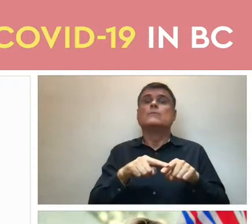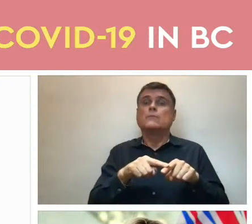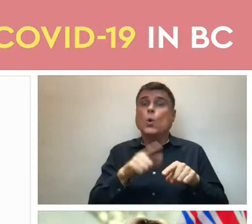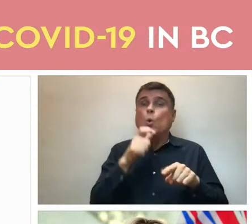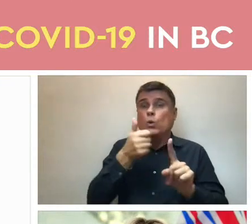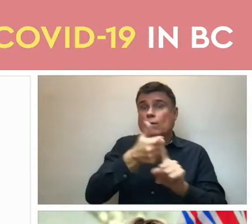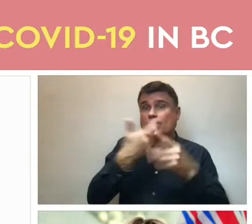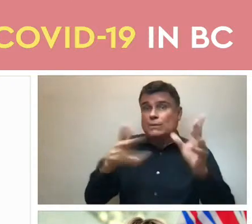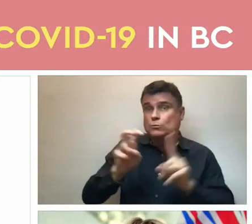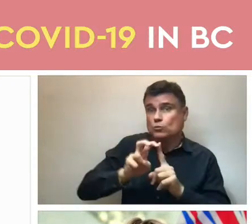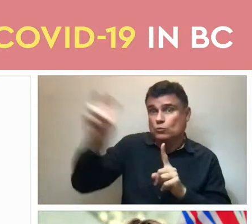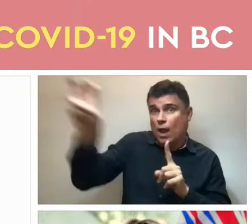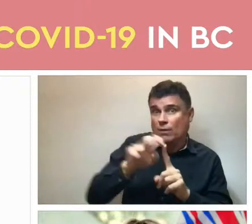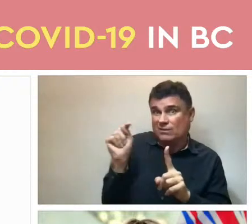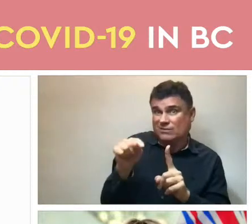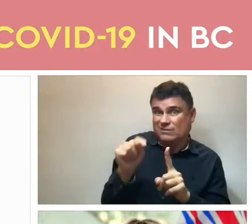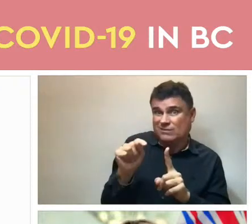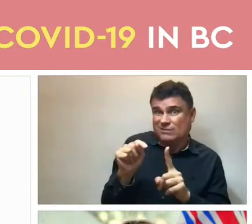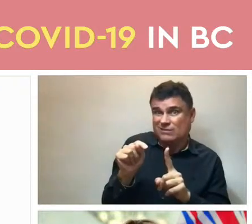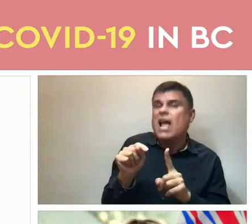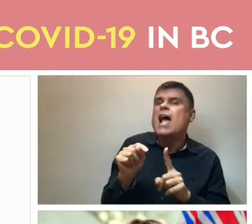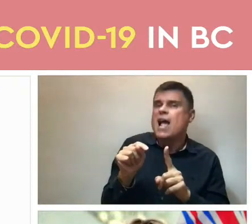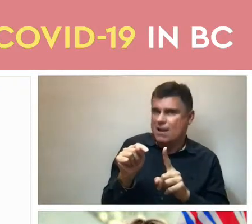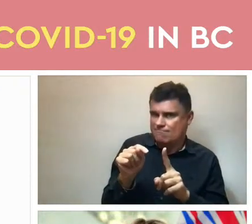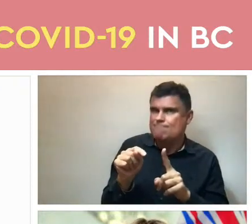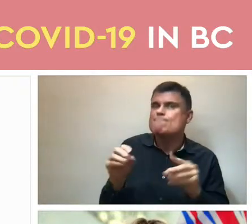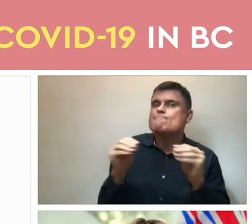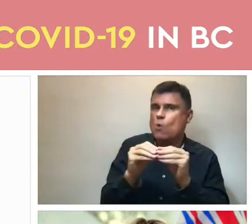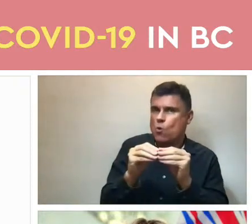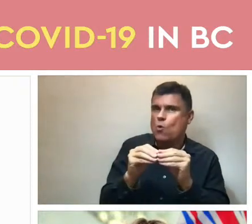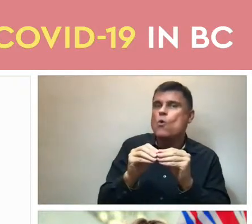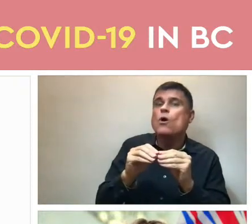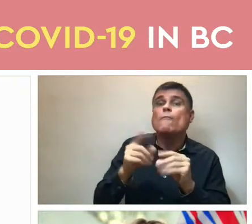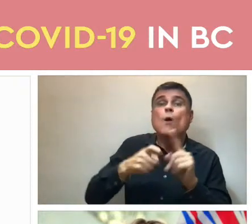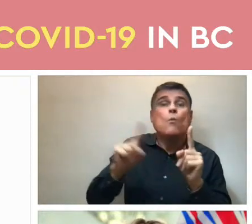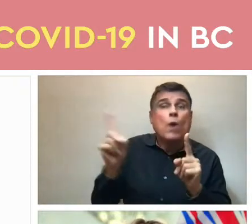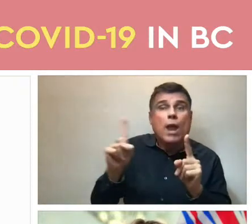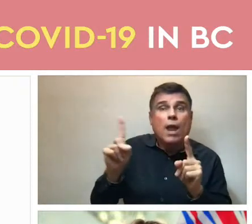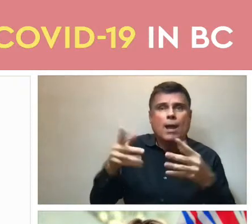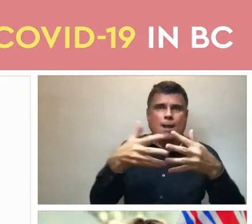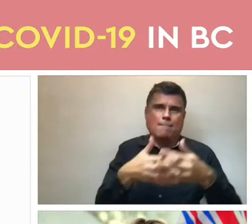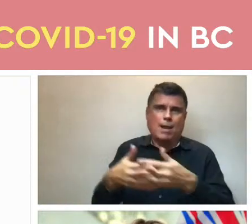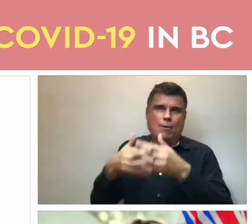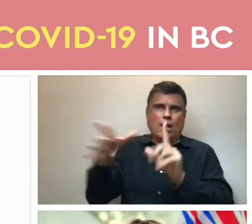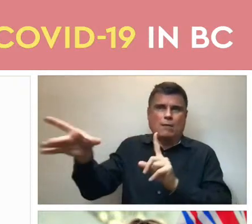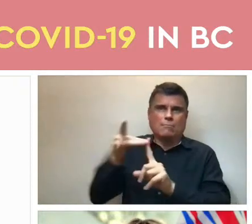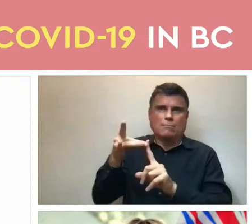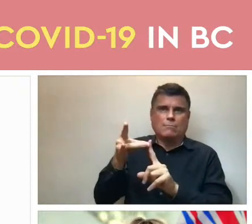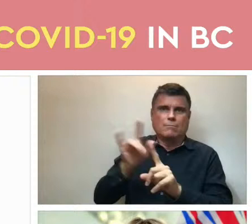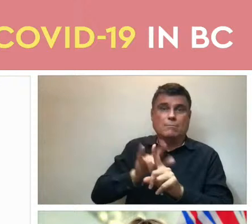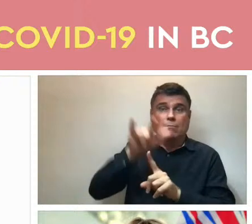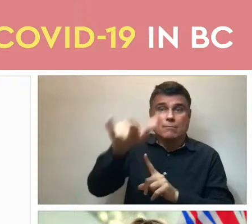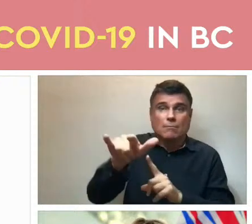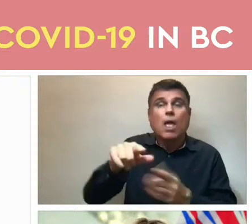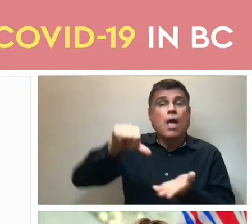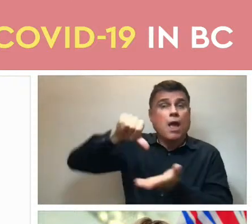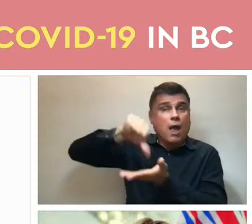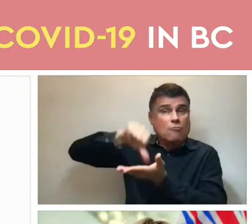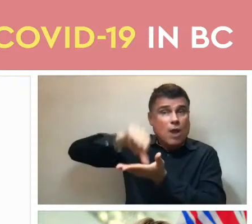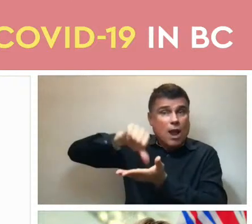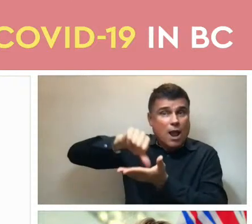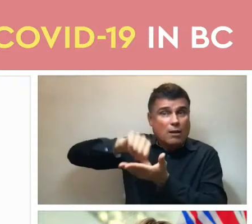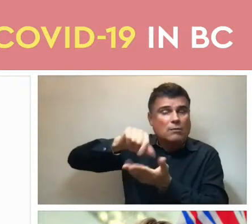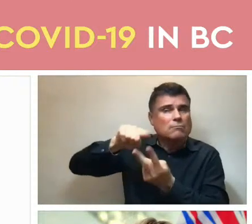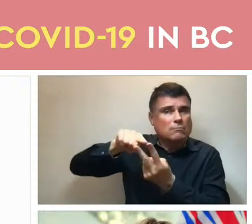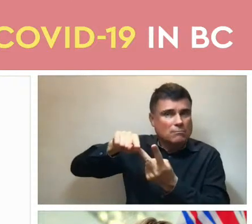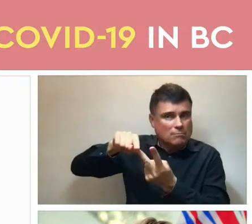from the USA, as well as Iran, where we've had a history of exporting